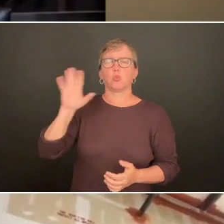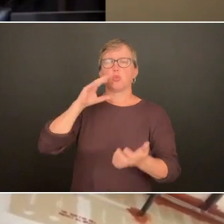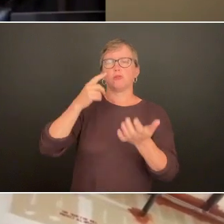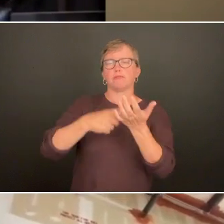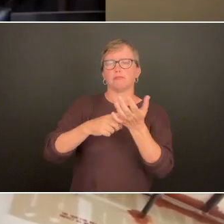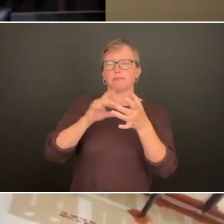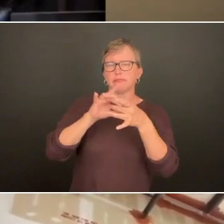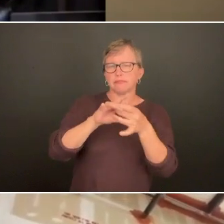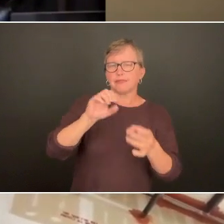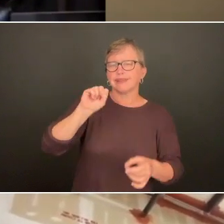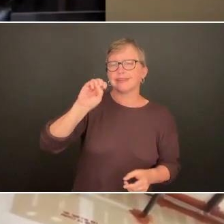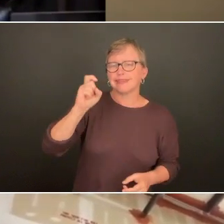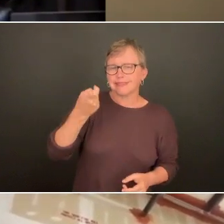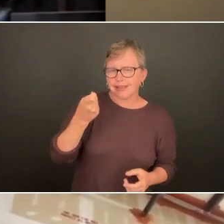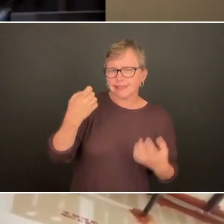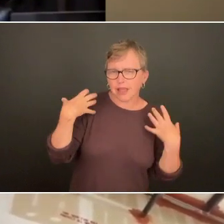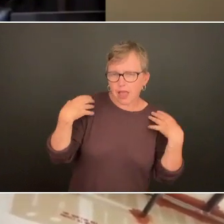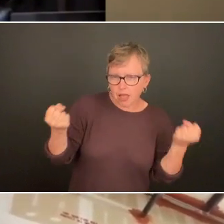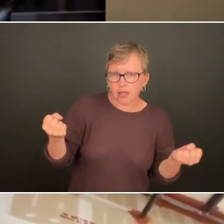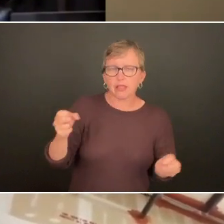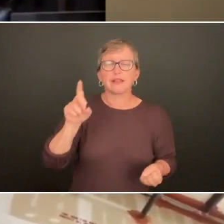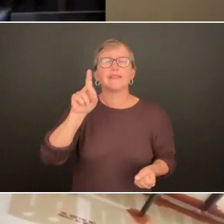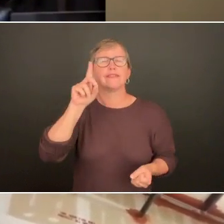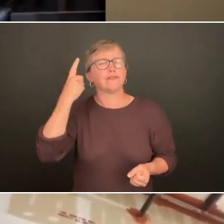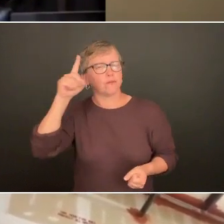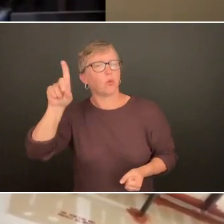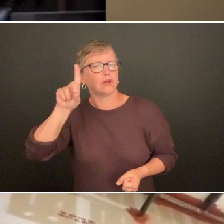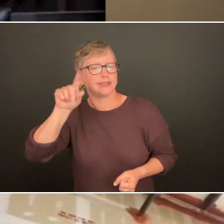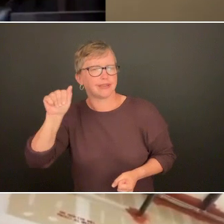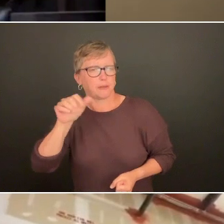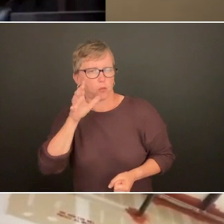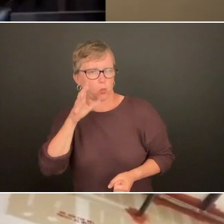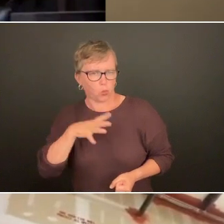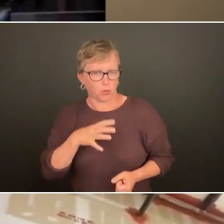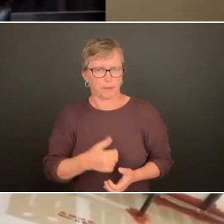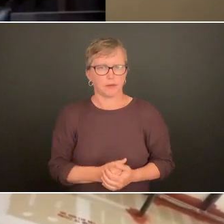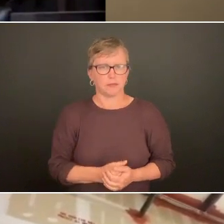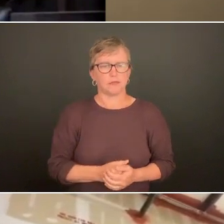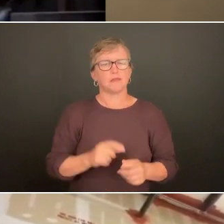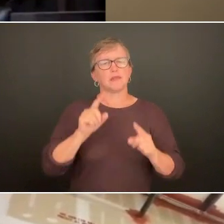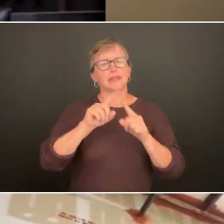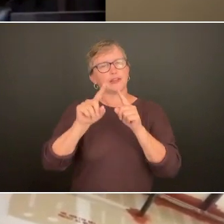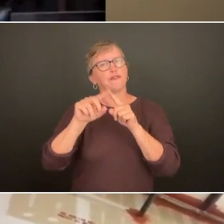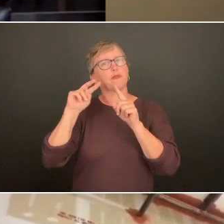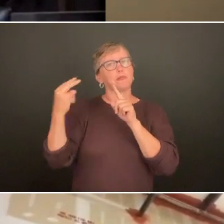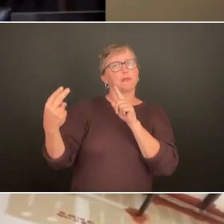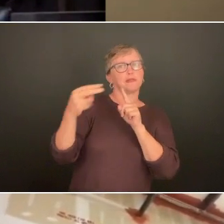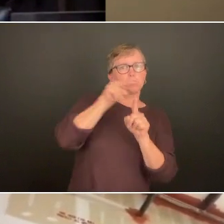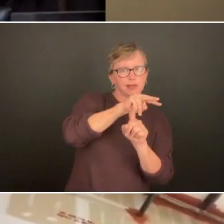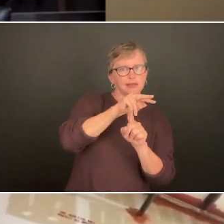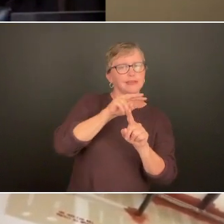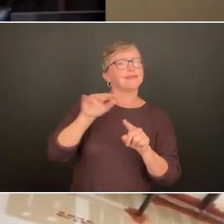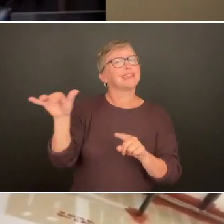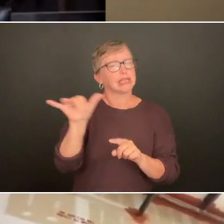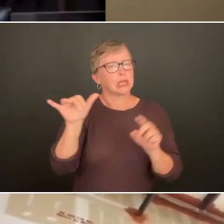she's gonna have our conversations about sexual health and disabled womanhood. So